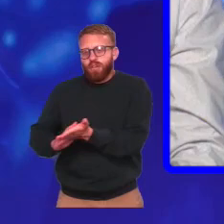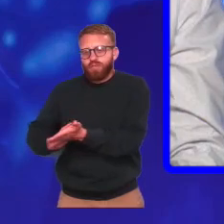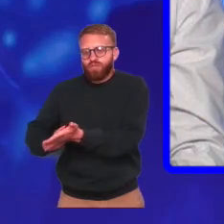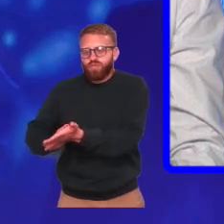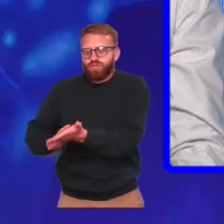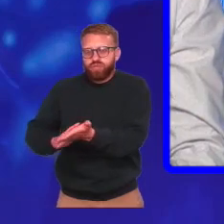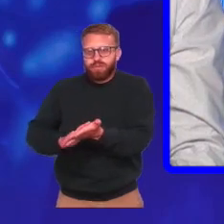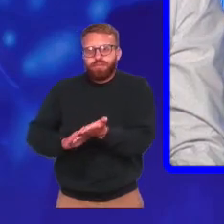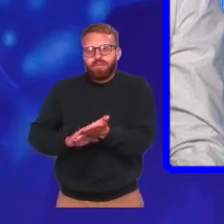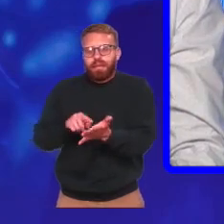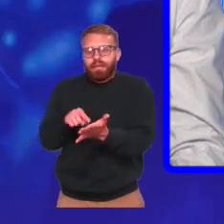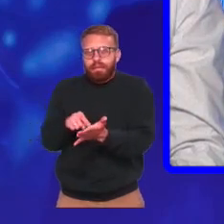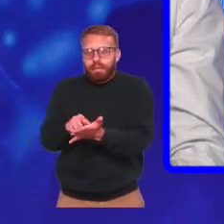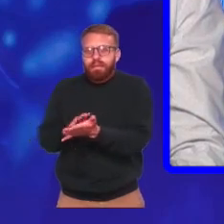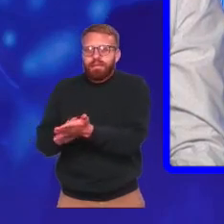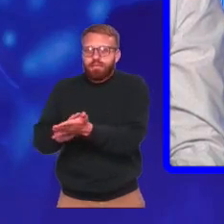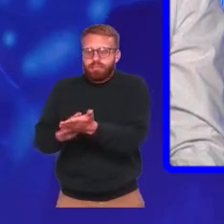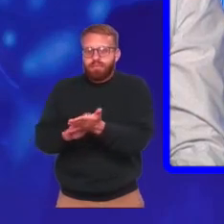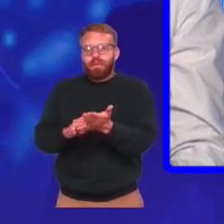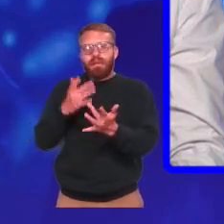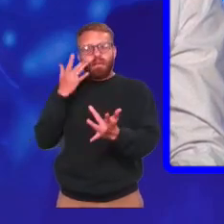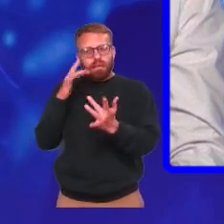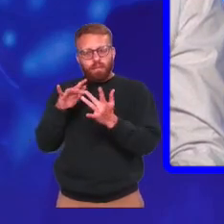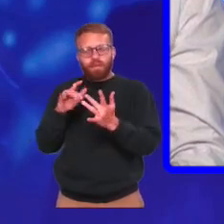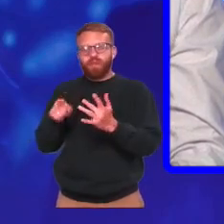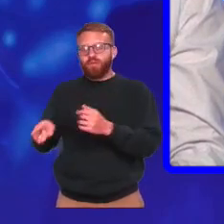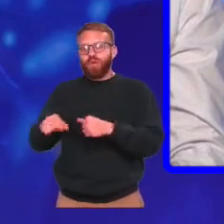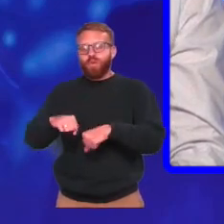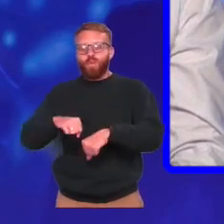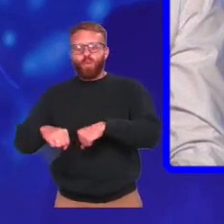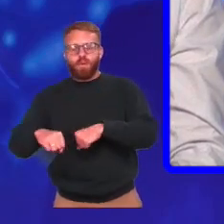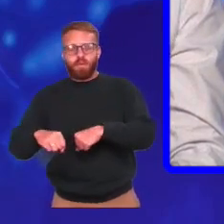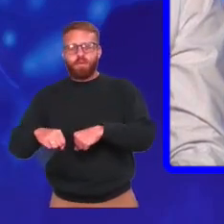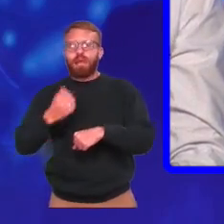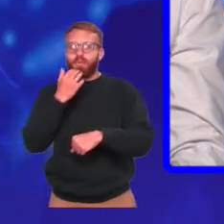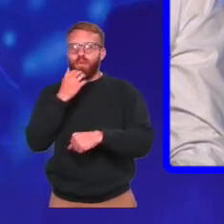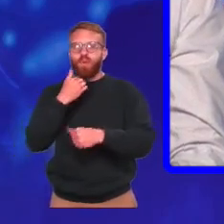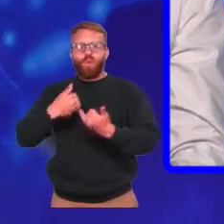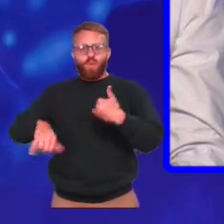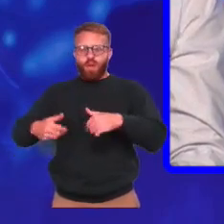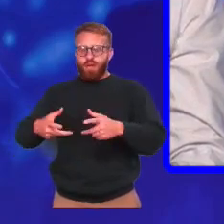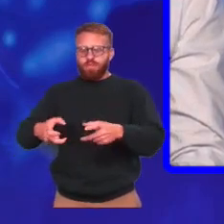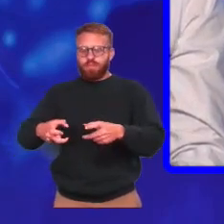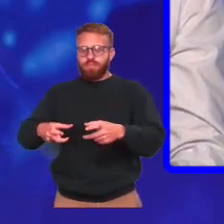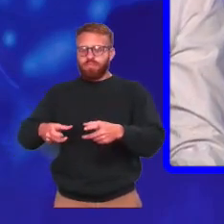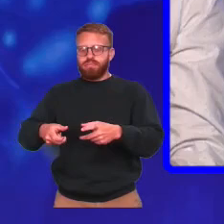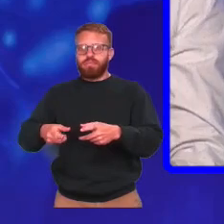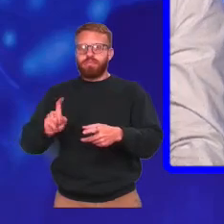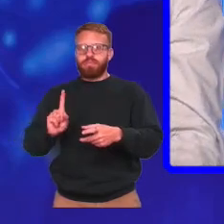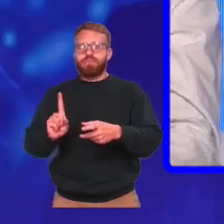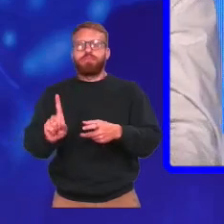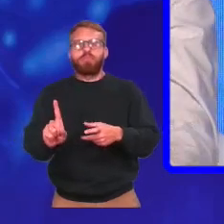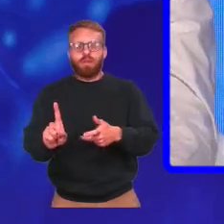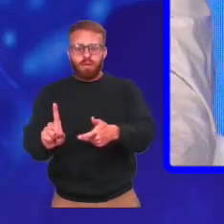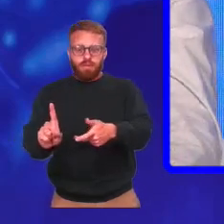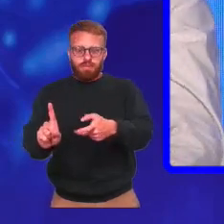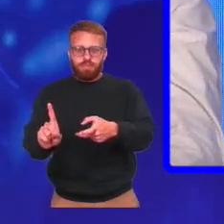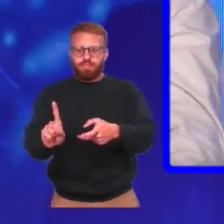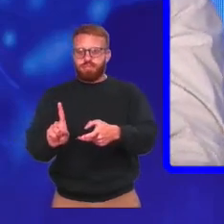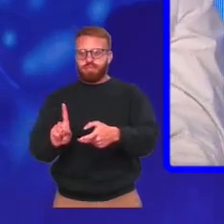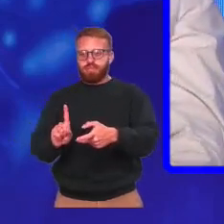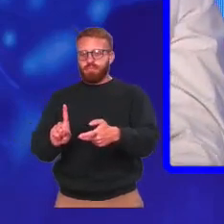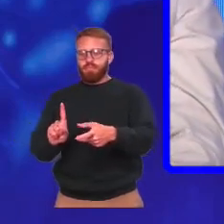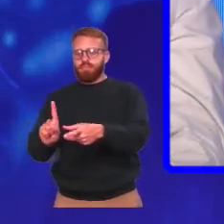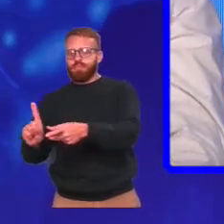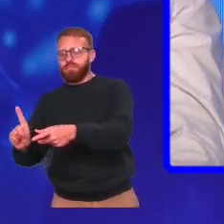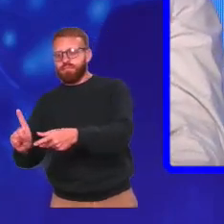loop, the thing that keeps making you move forward in the game. So my advice for anybody who's interested in game design is to think about what